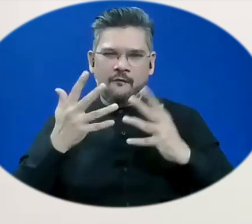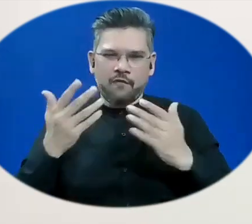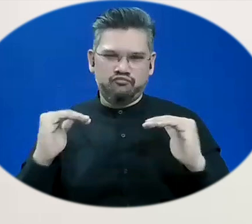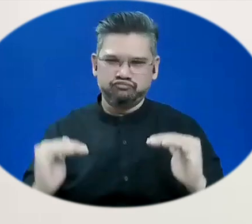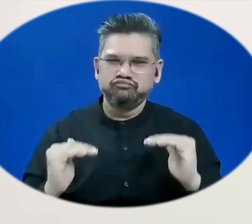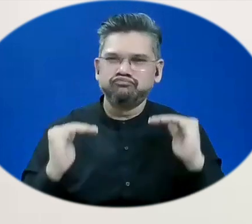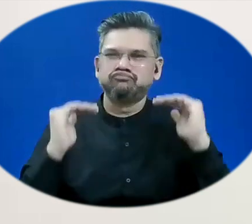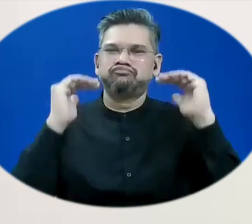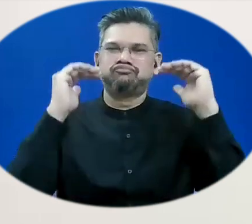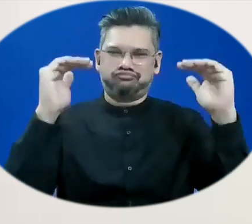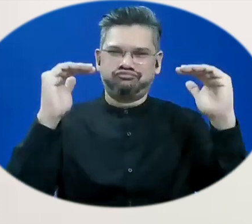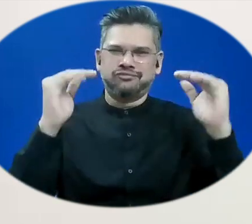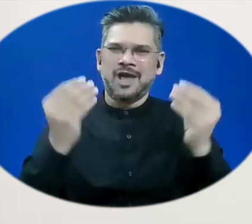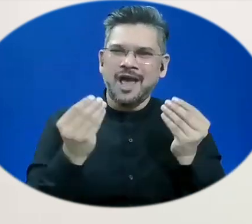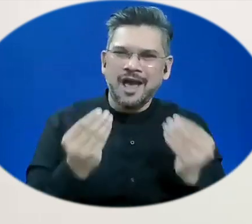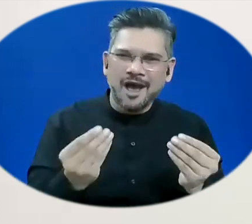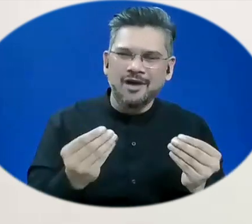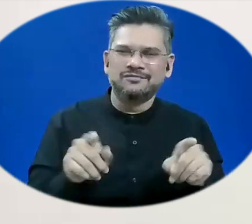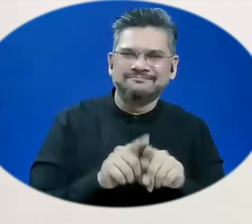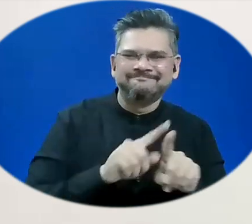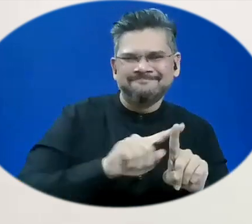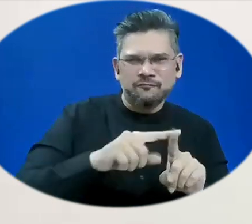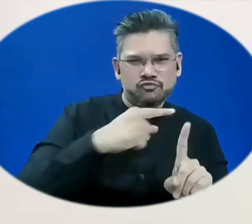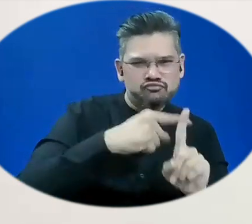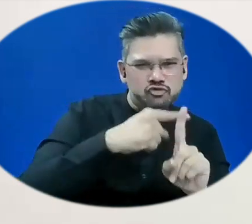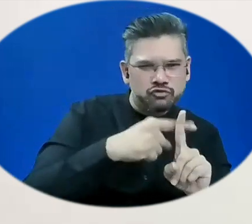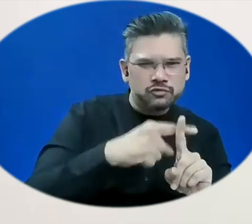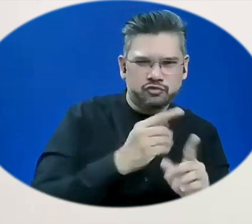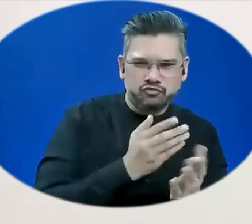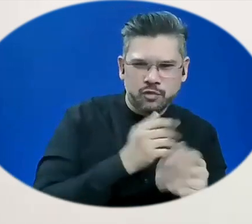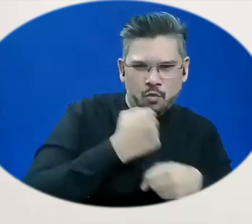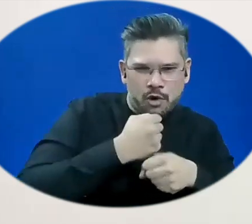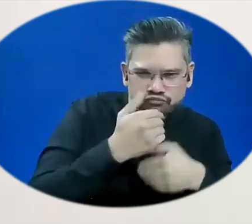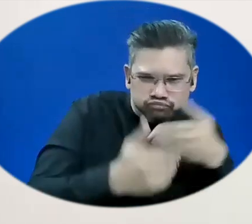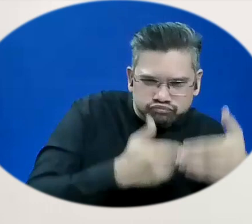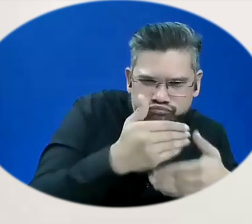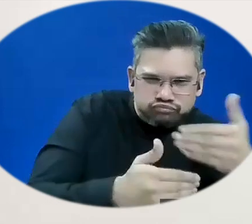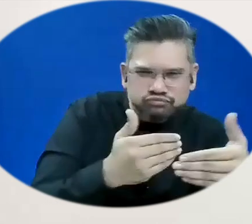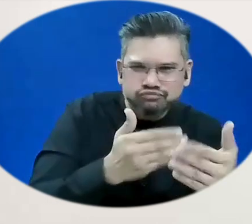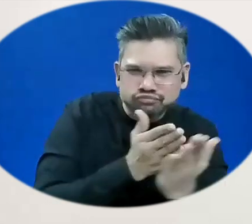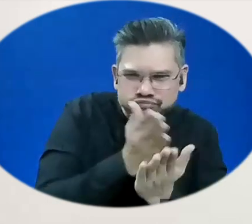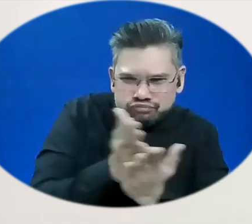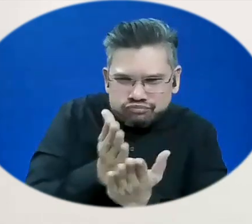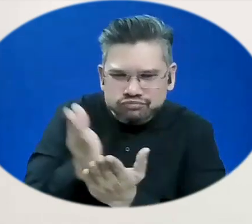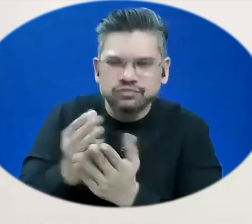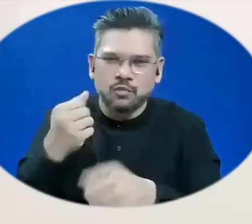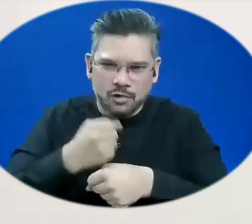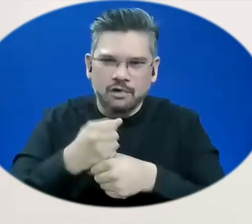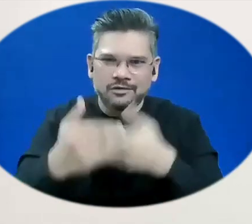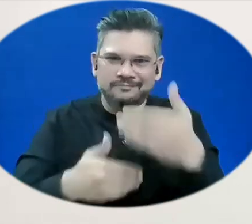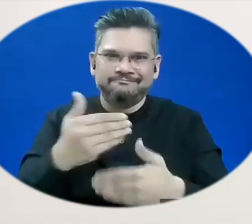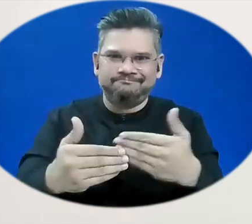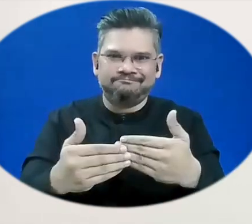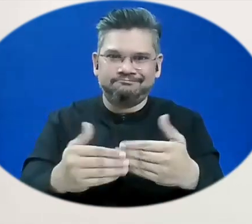practical skills of Teepa Snow's positive approach to care, which has allowed both my mother and I to live well with